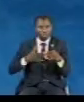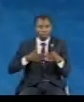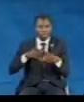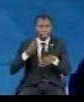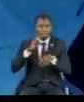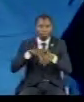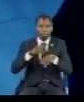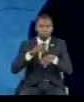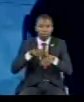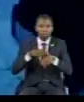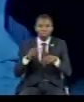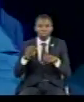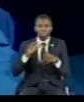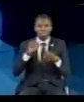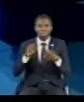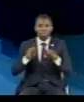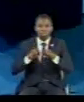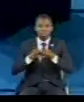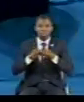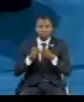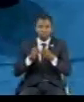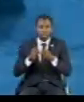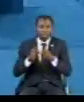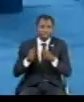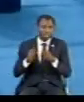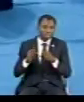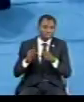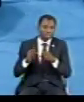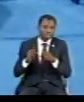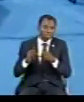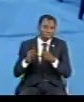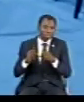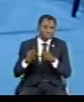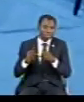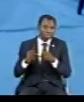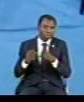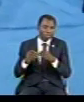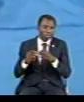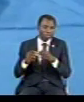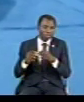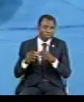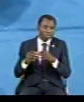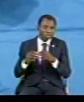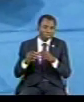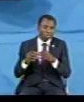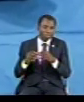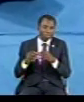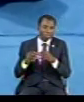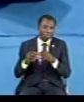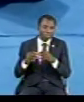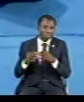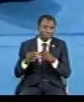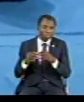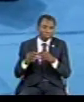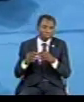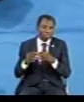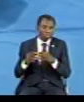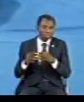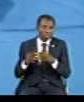Now waka that yes. This place. Okay. Yes, yes. I can't go this place that they own me